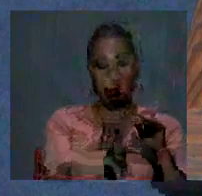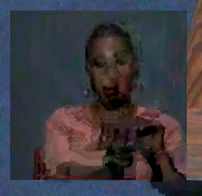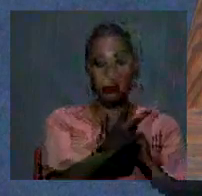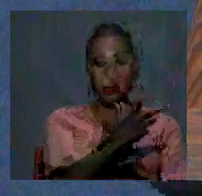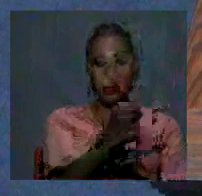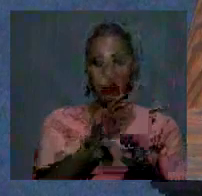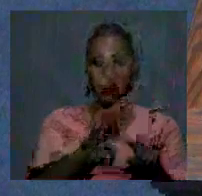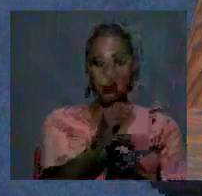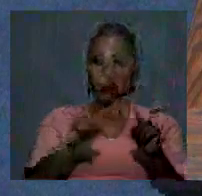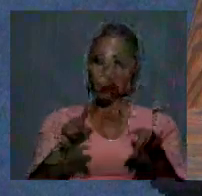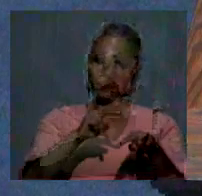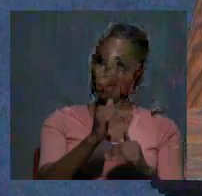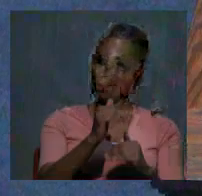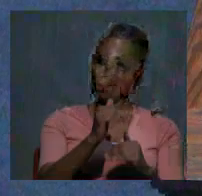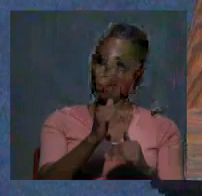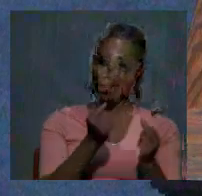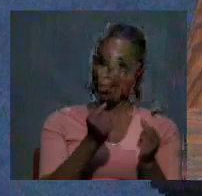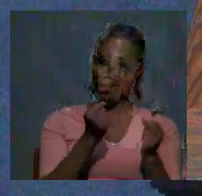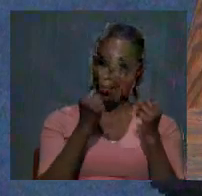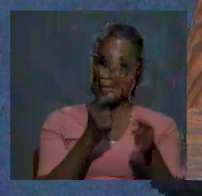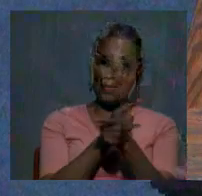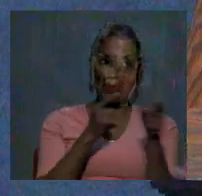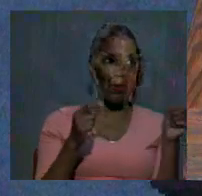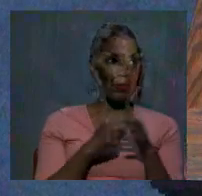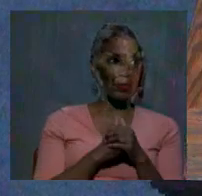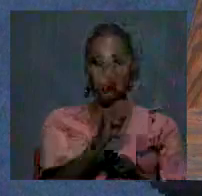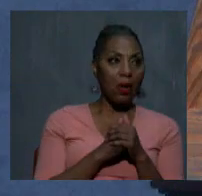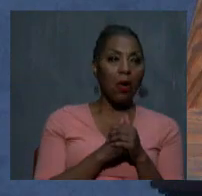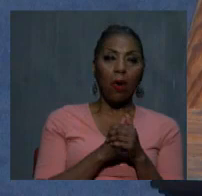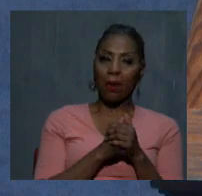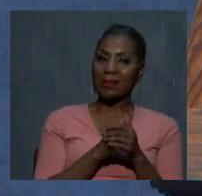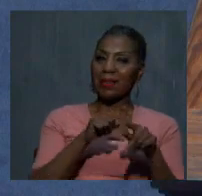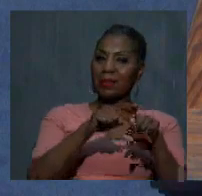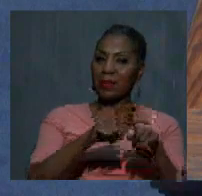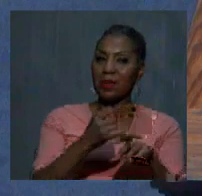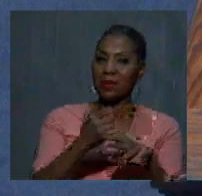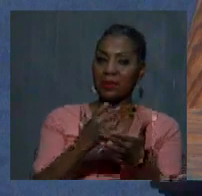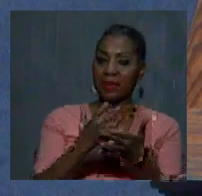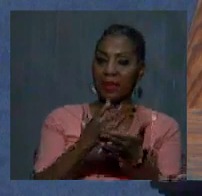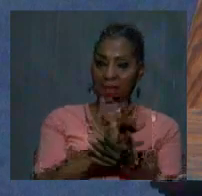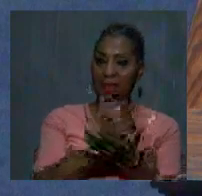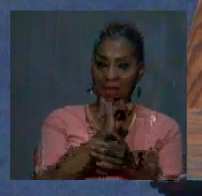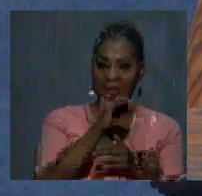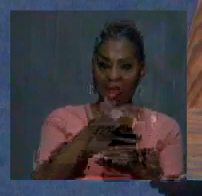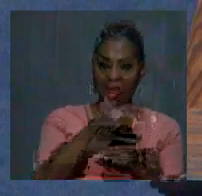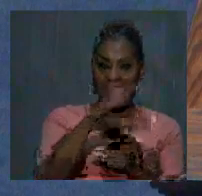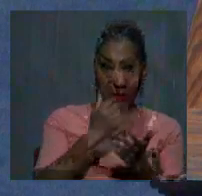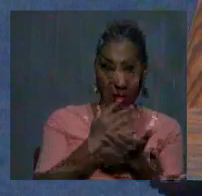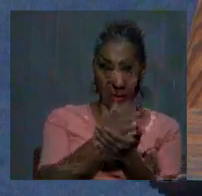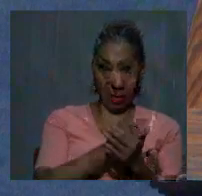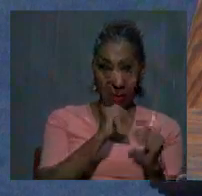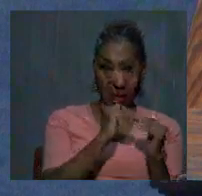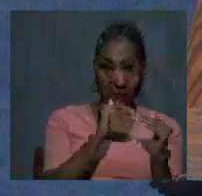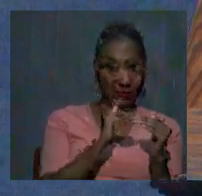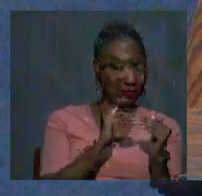limited number of seats and those seats. So income